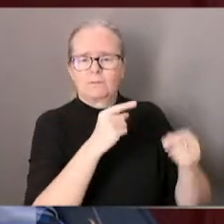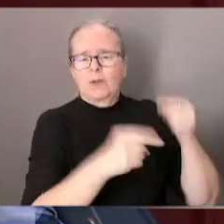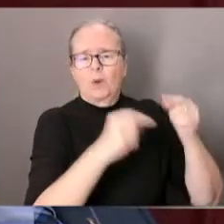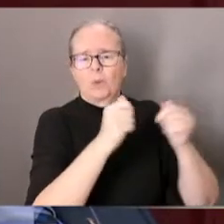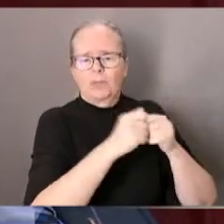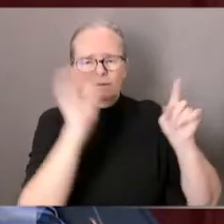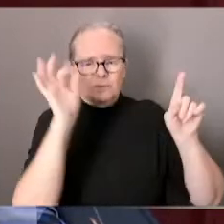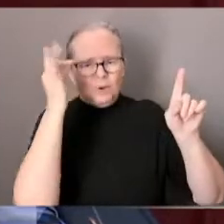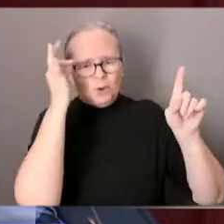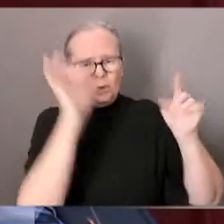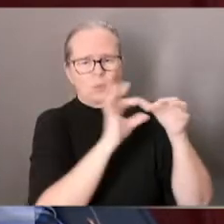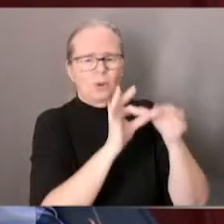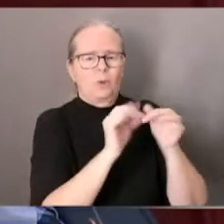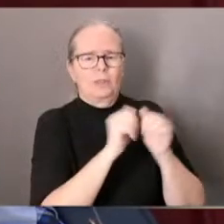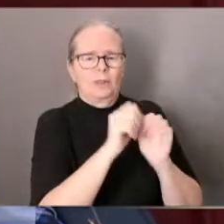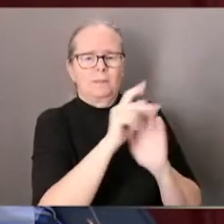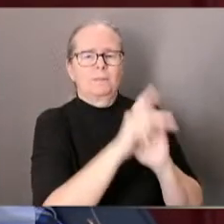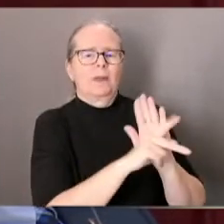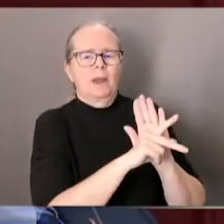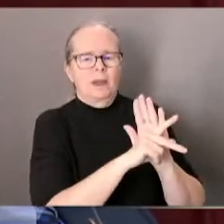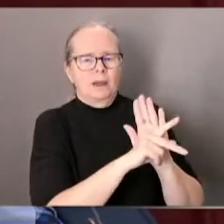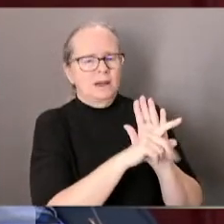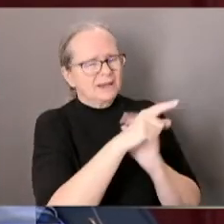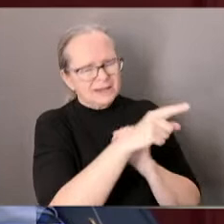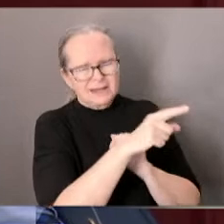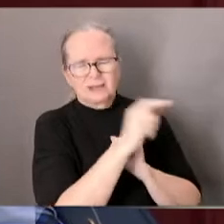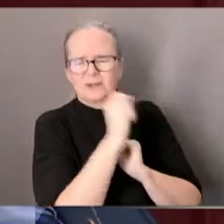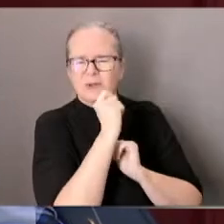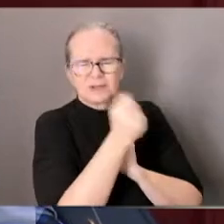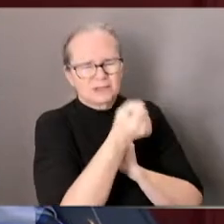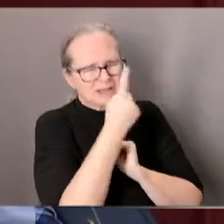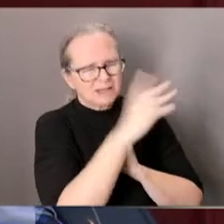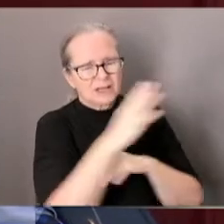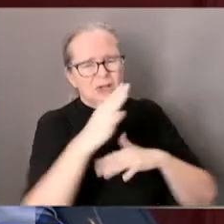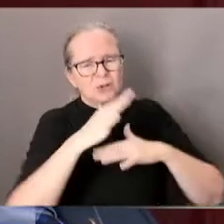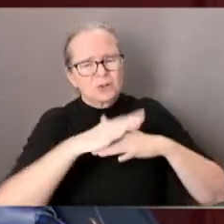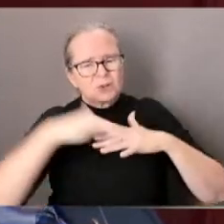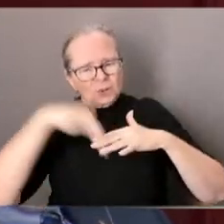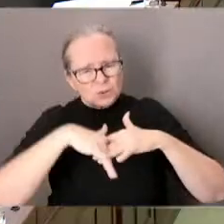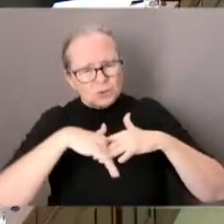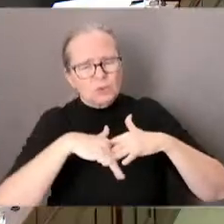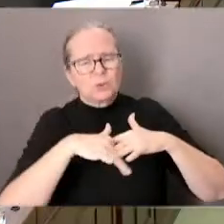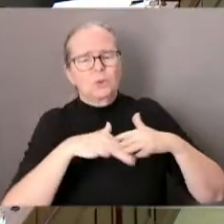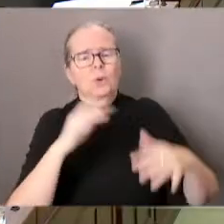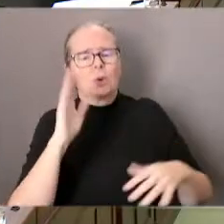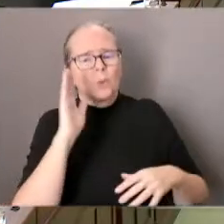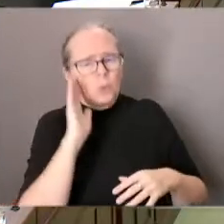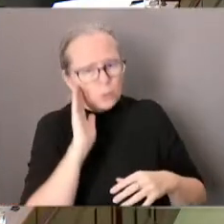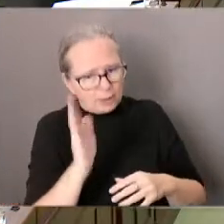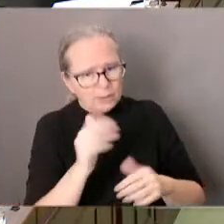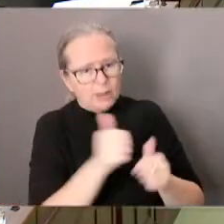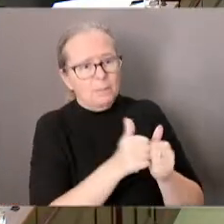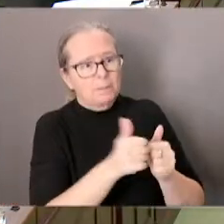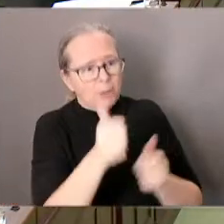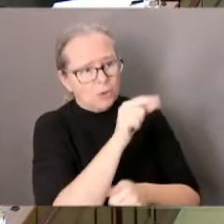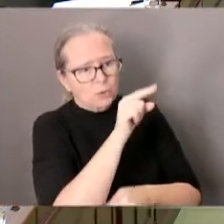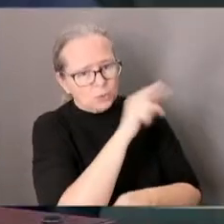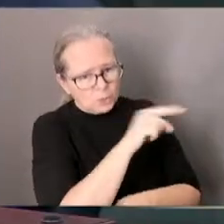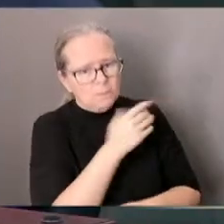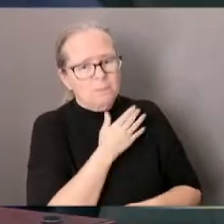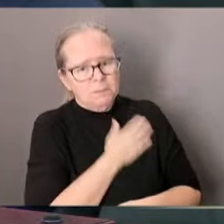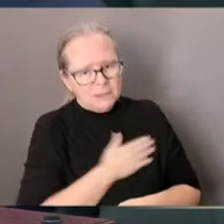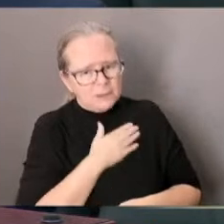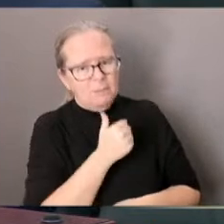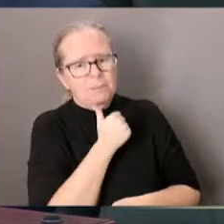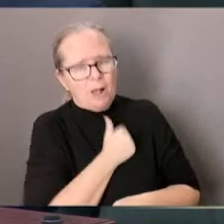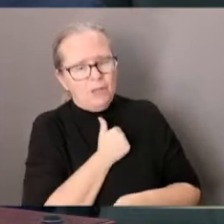indigenous people have suffered simple question will the premier apologize for this comment honorable the premier as